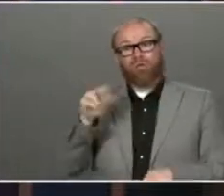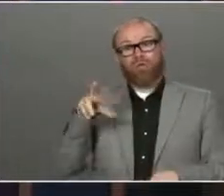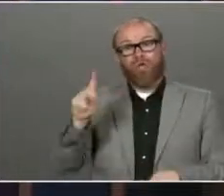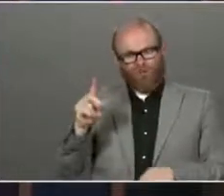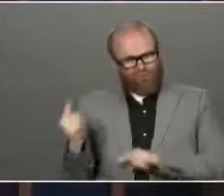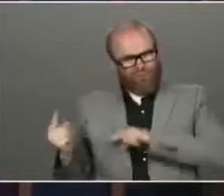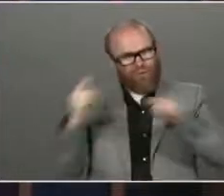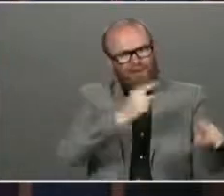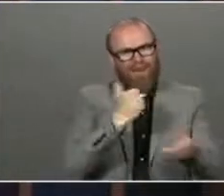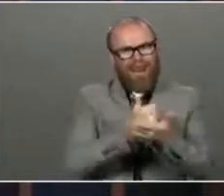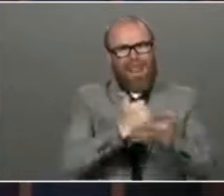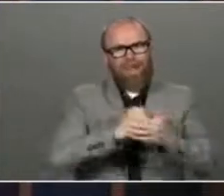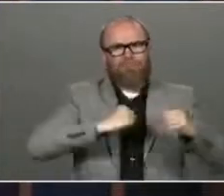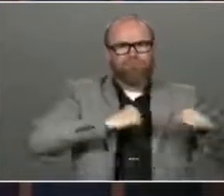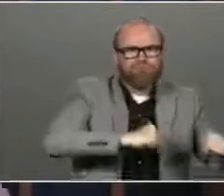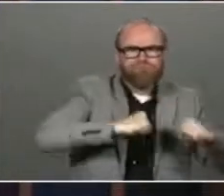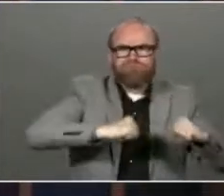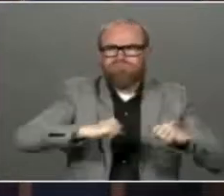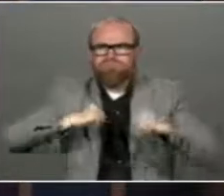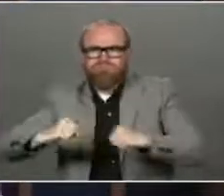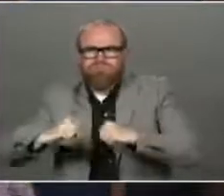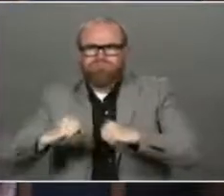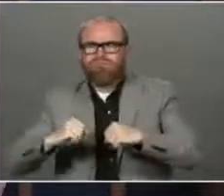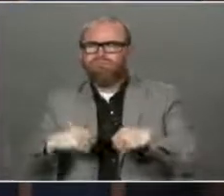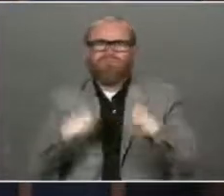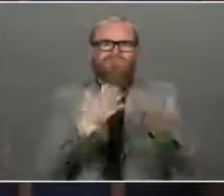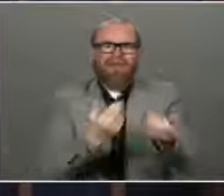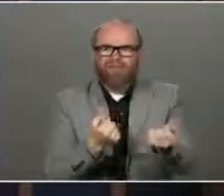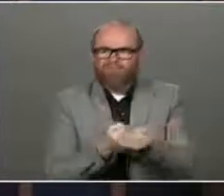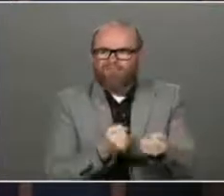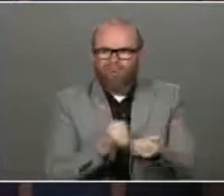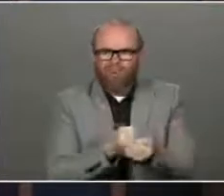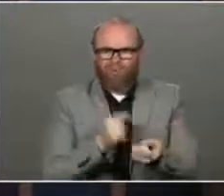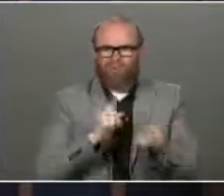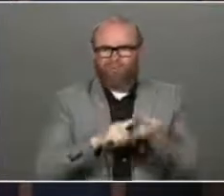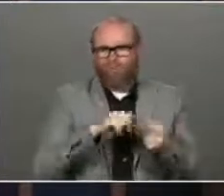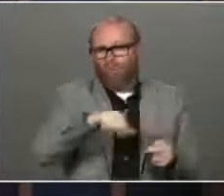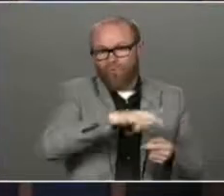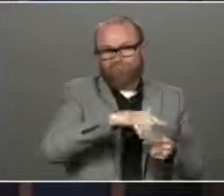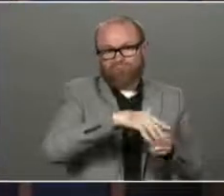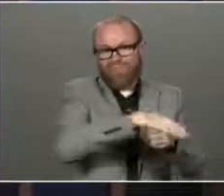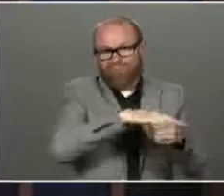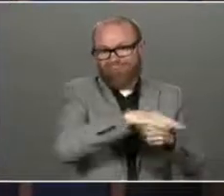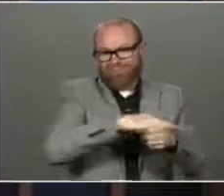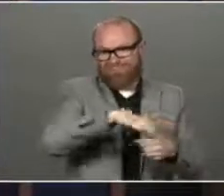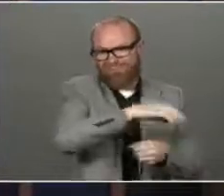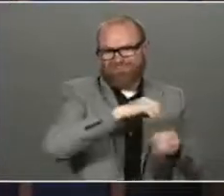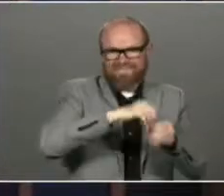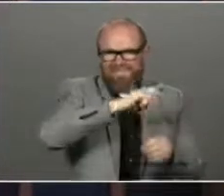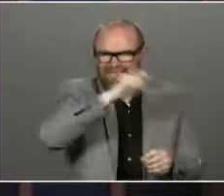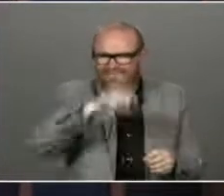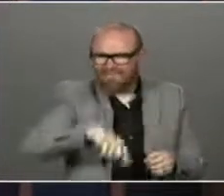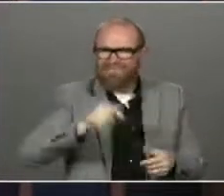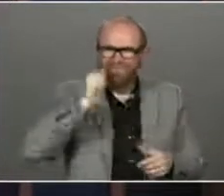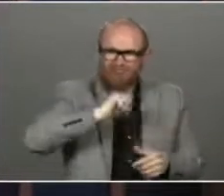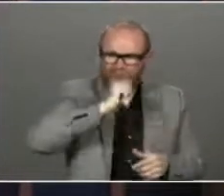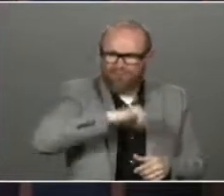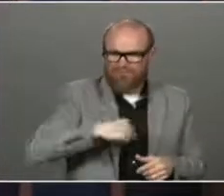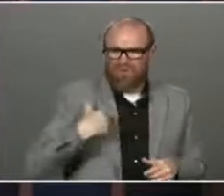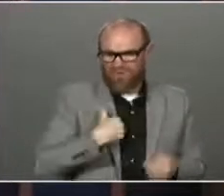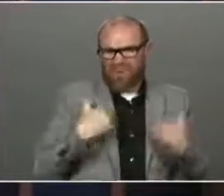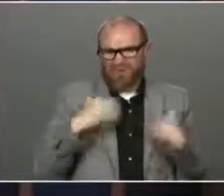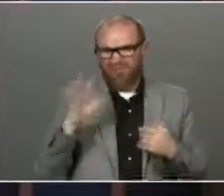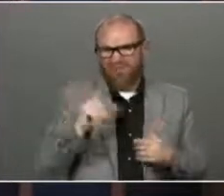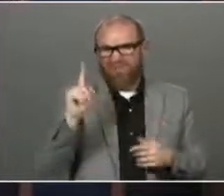and providing all kinds of support to that operation and that area. We had over 100 members